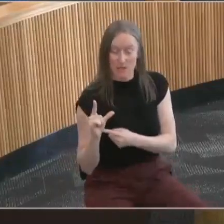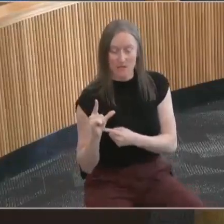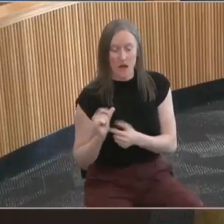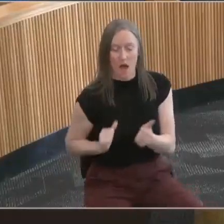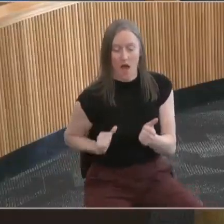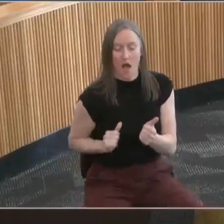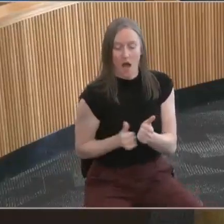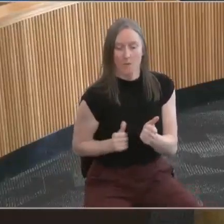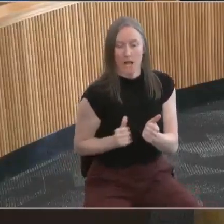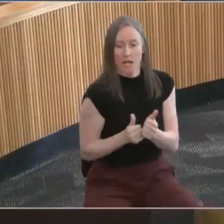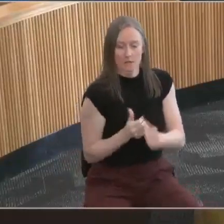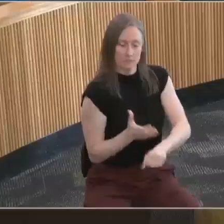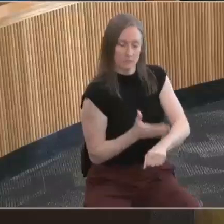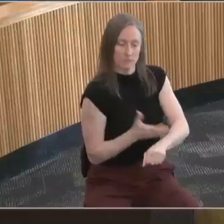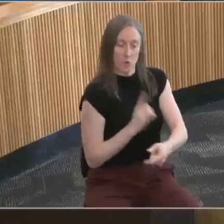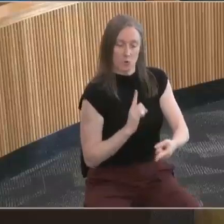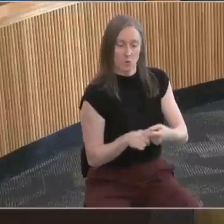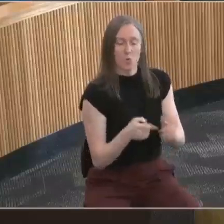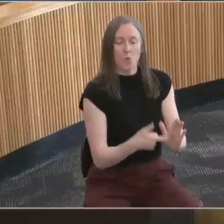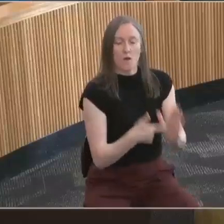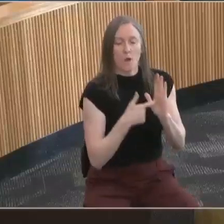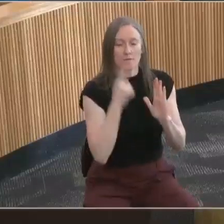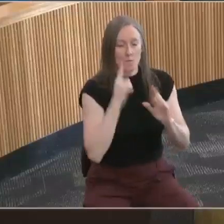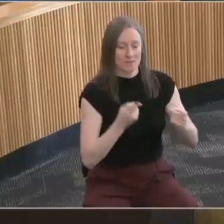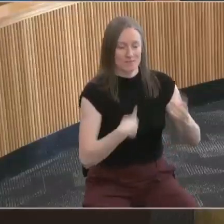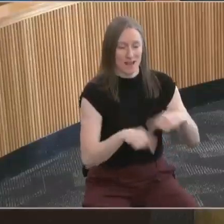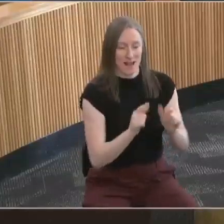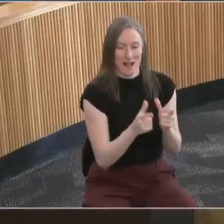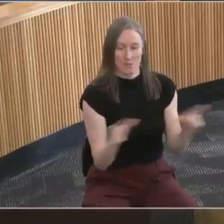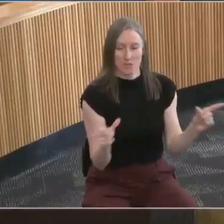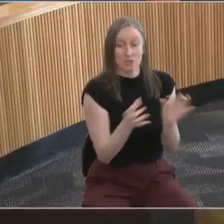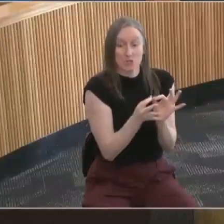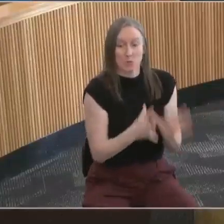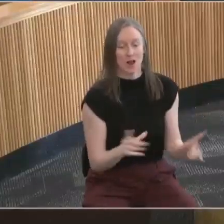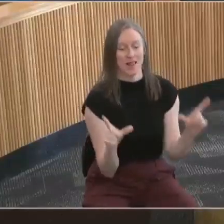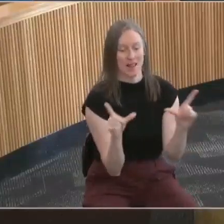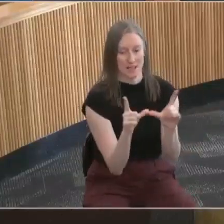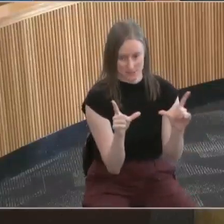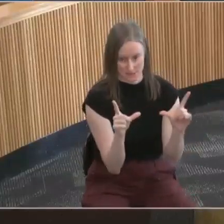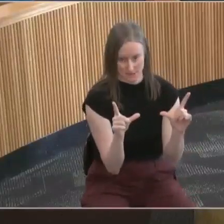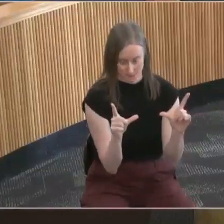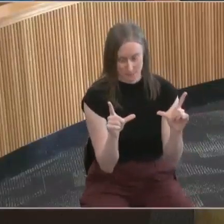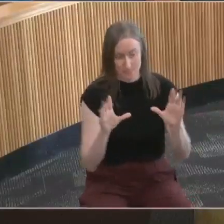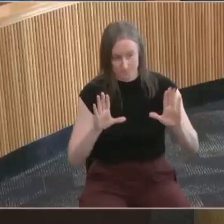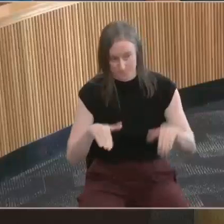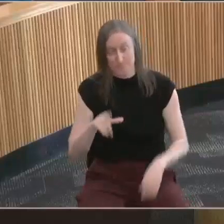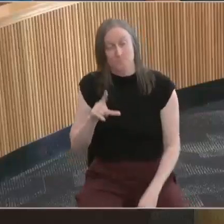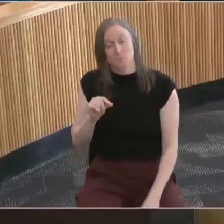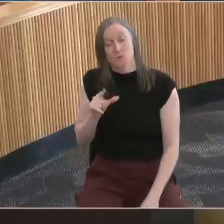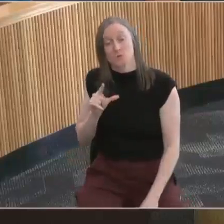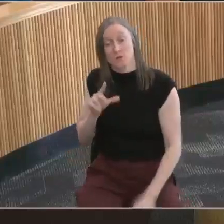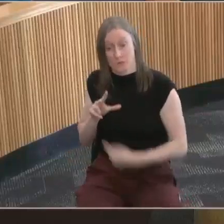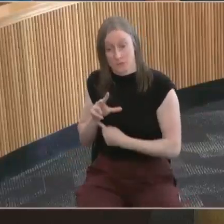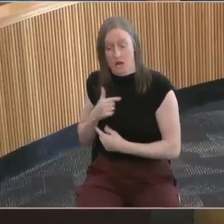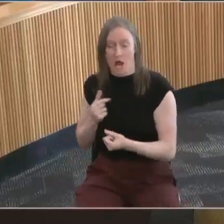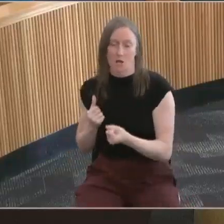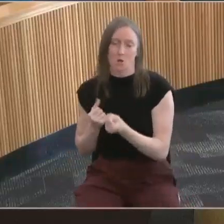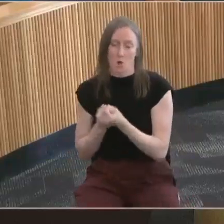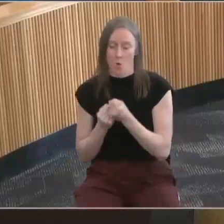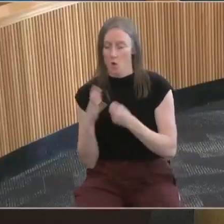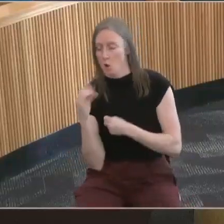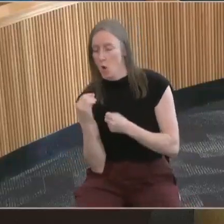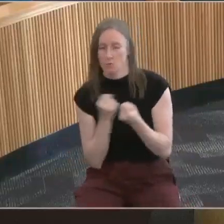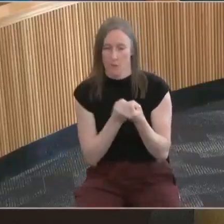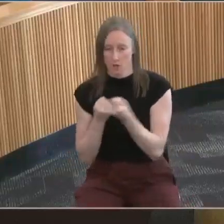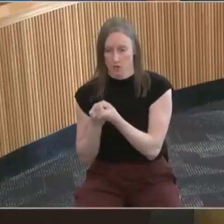updates to the requirements for sign language interpreters licensure. So in 2023, I co-sponsored House